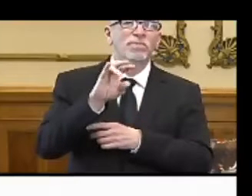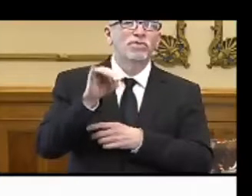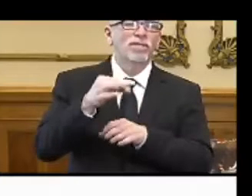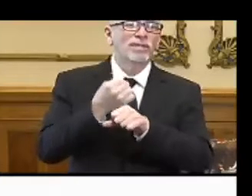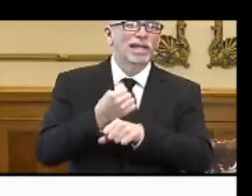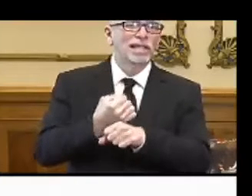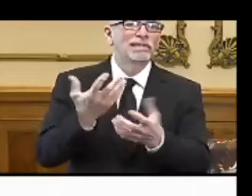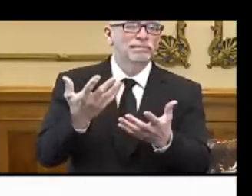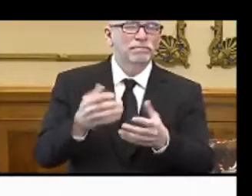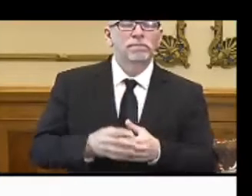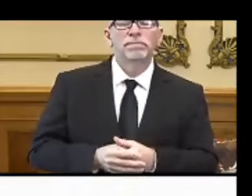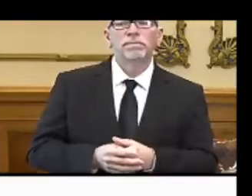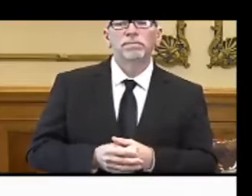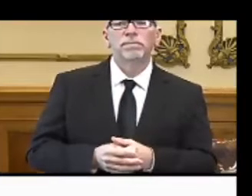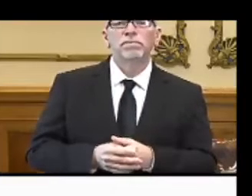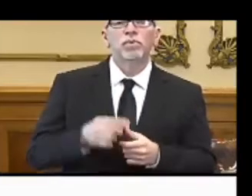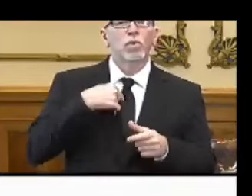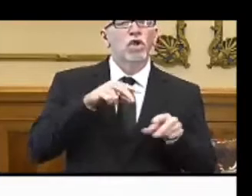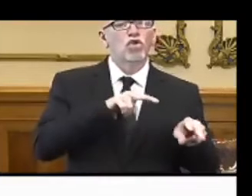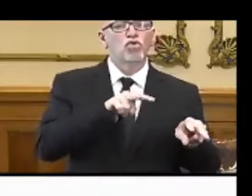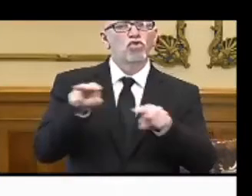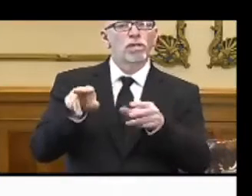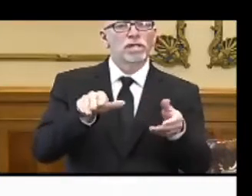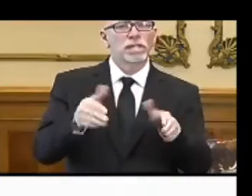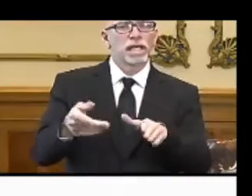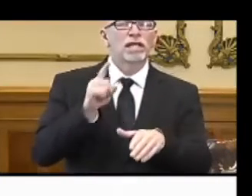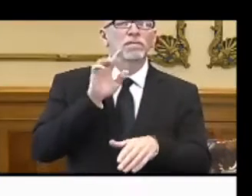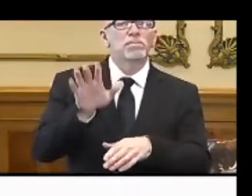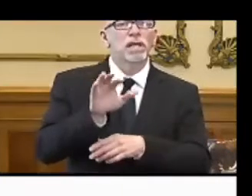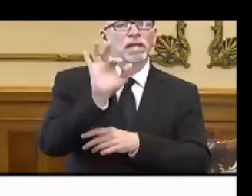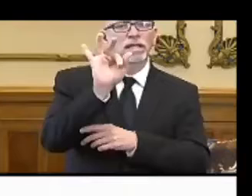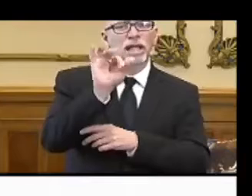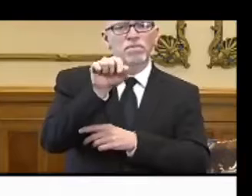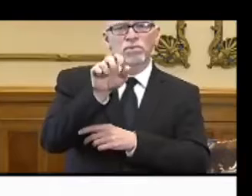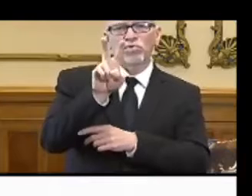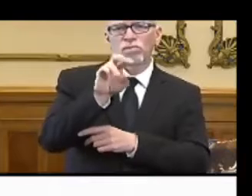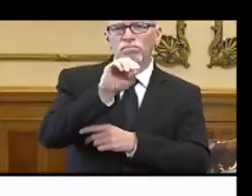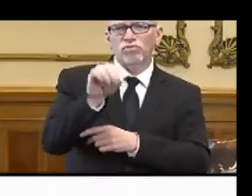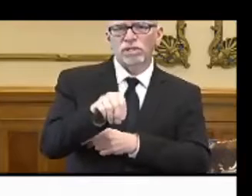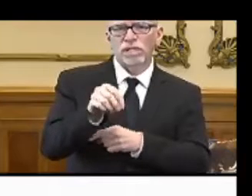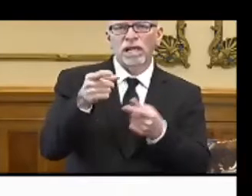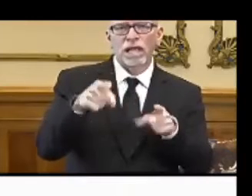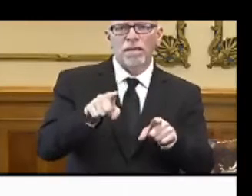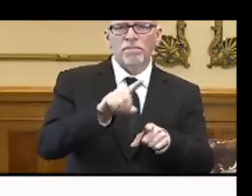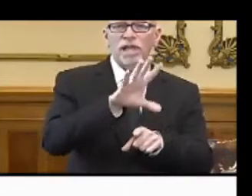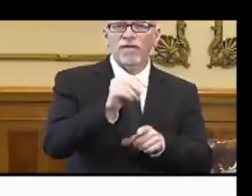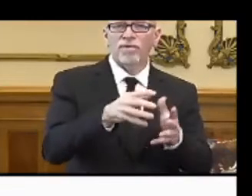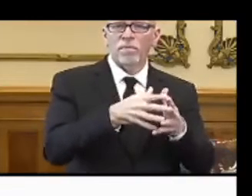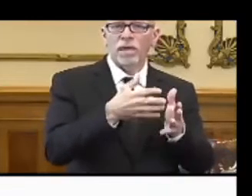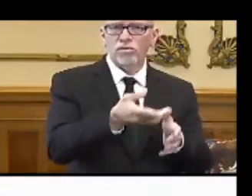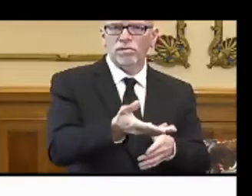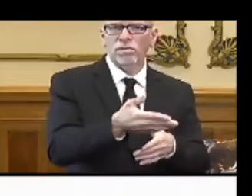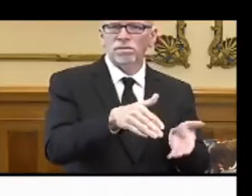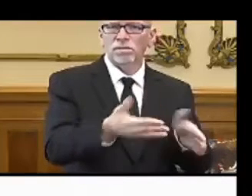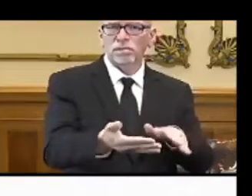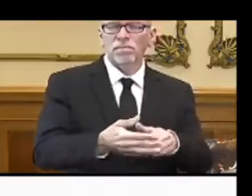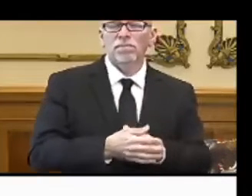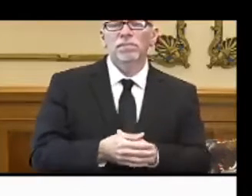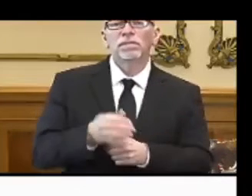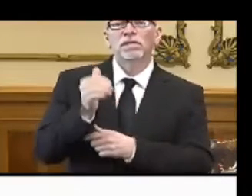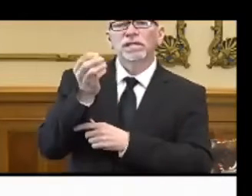data. When we look at deaths, we found that a little over 19.2% occurred among our African American population,